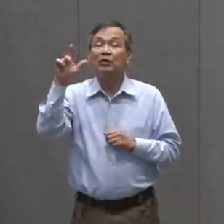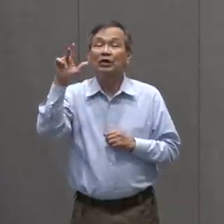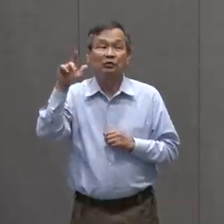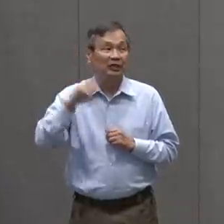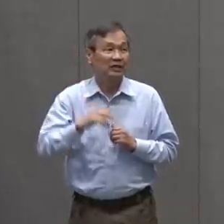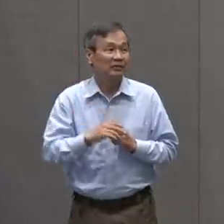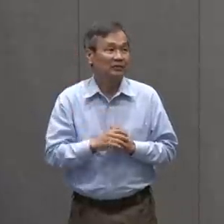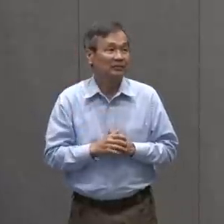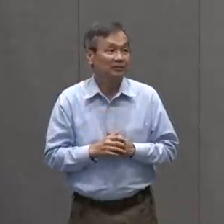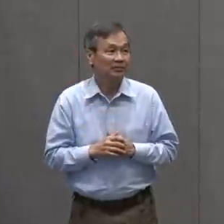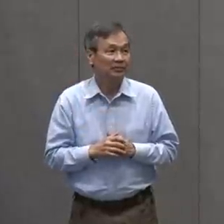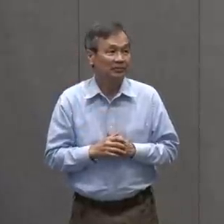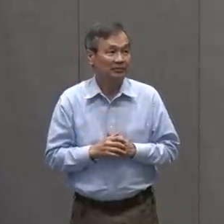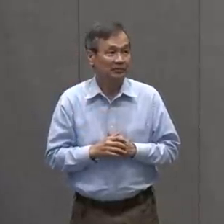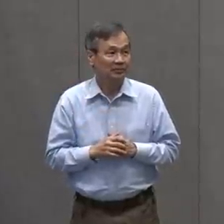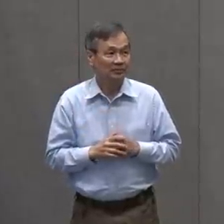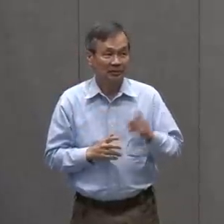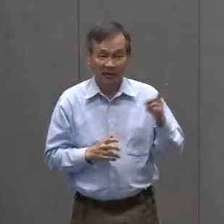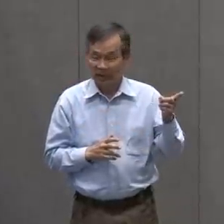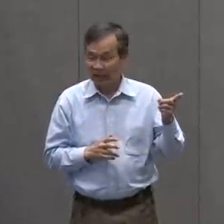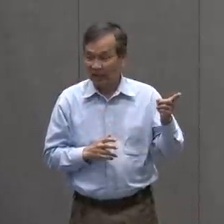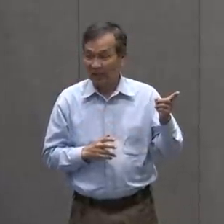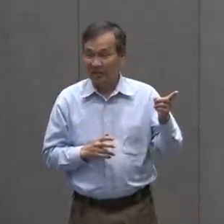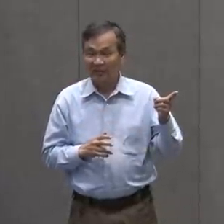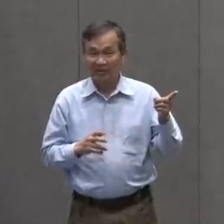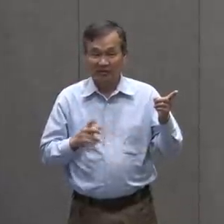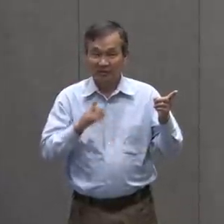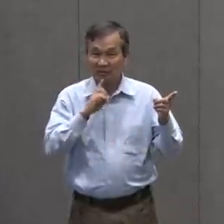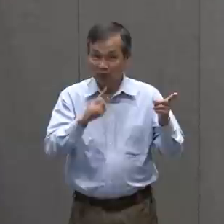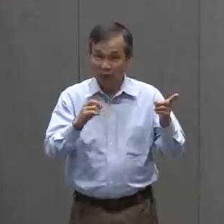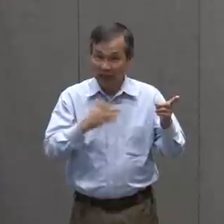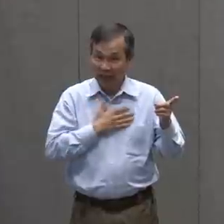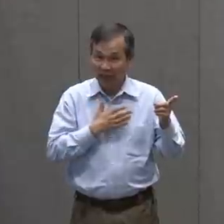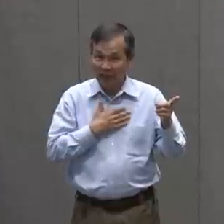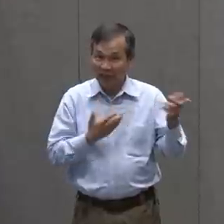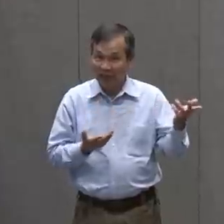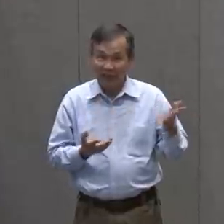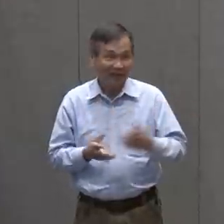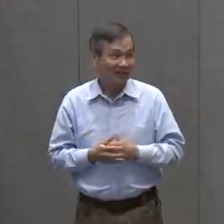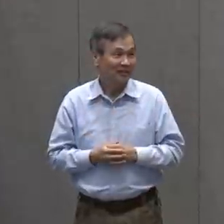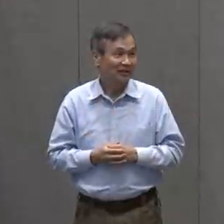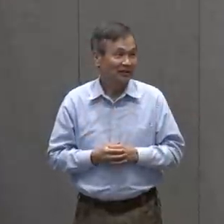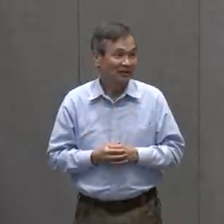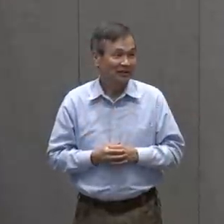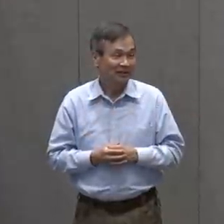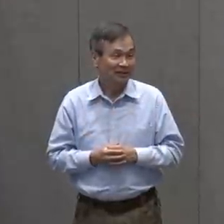Did you see that smile on her face? Oh, she, Climbing the ladder.